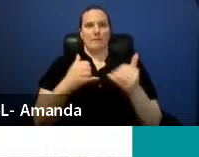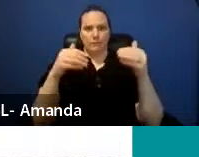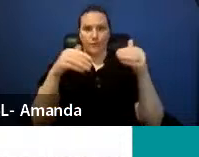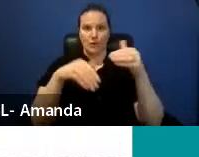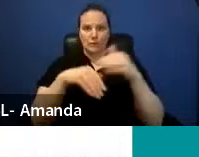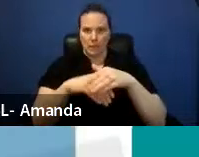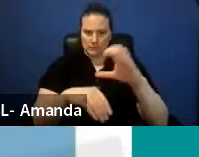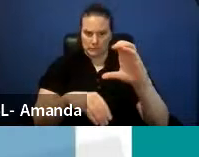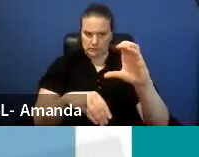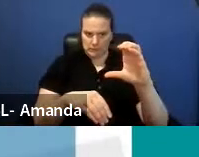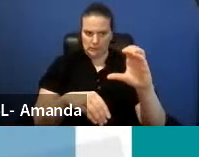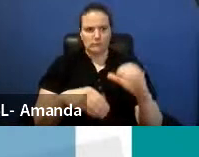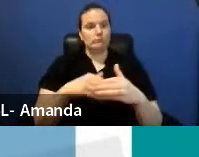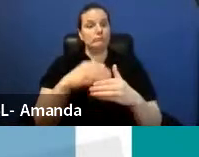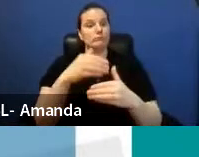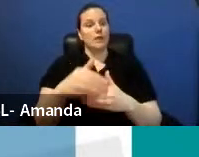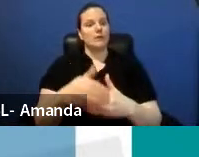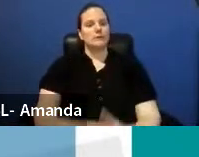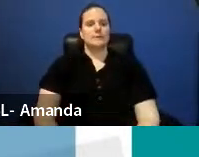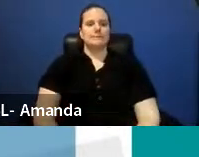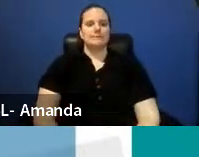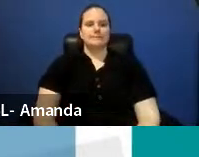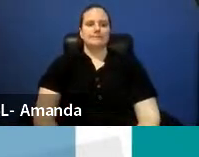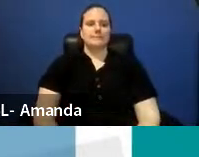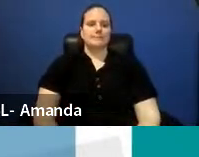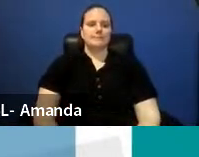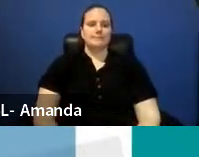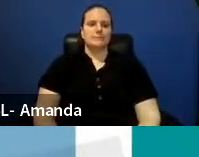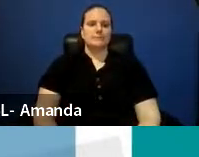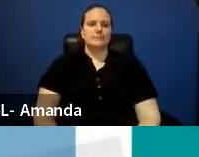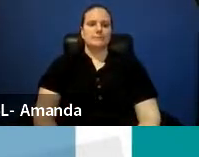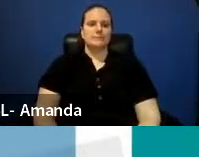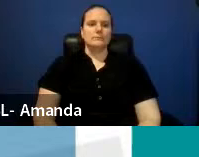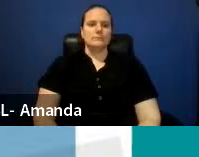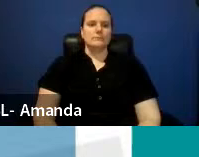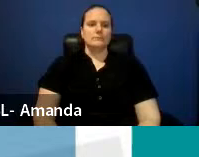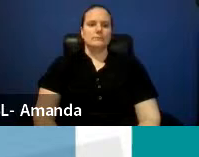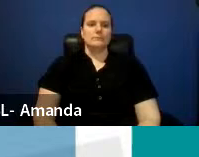Next. So as with the other focus areas, we